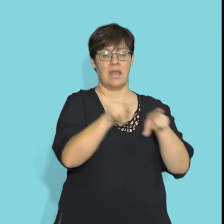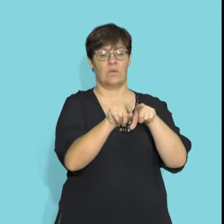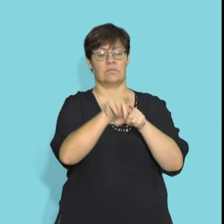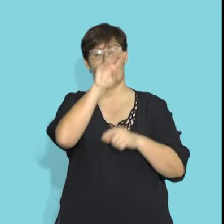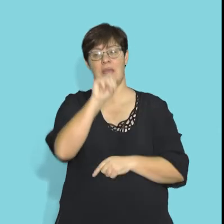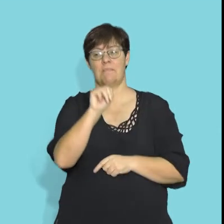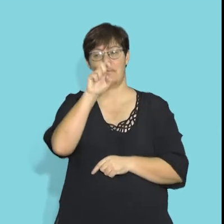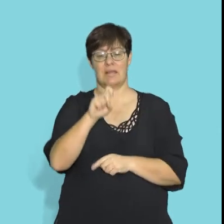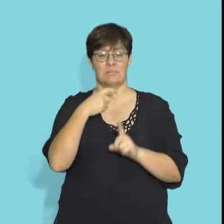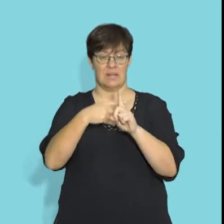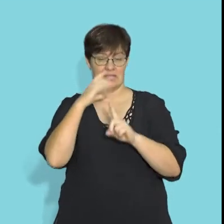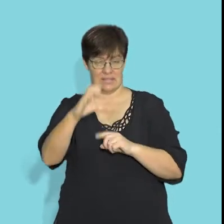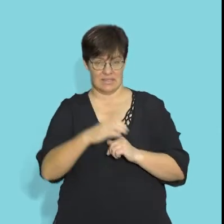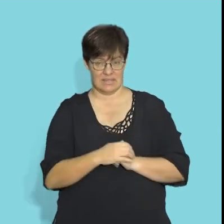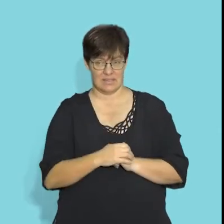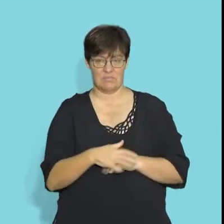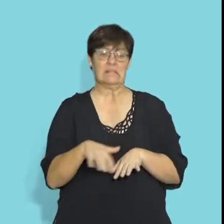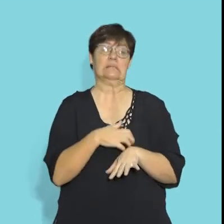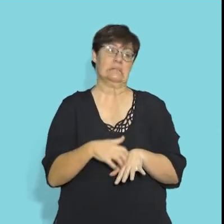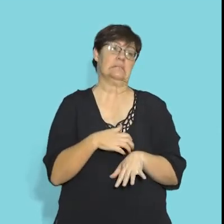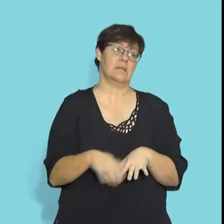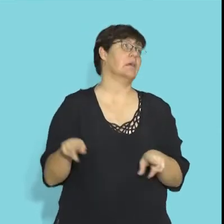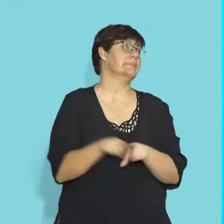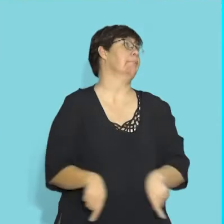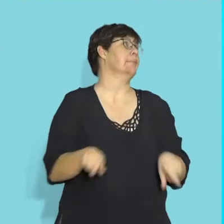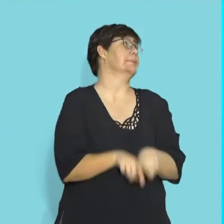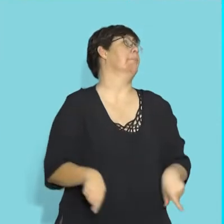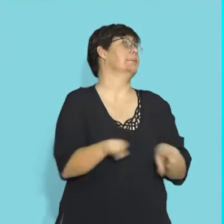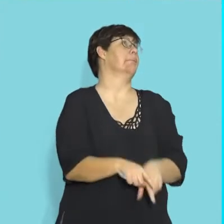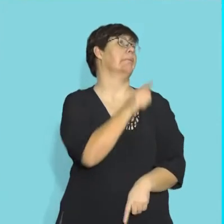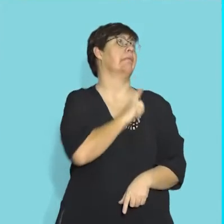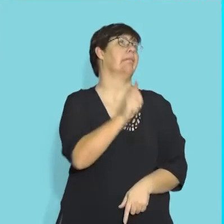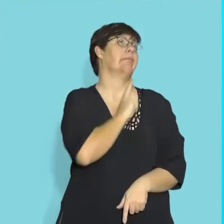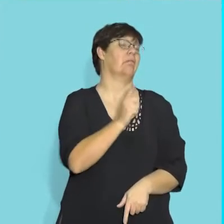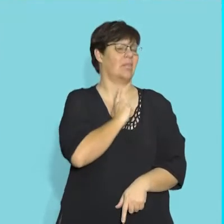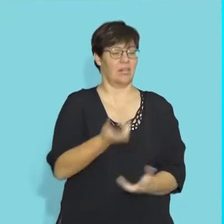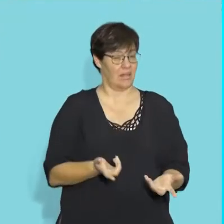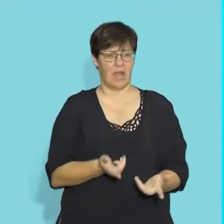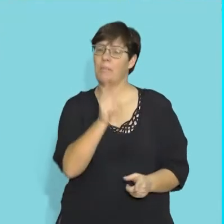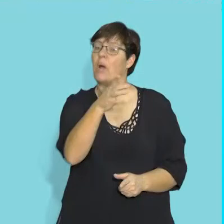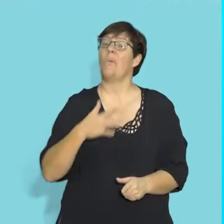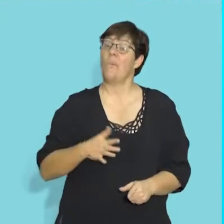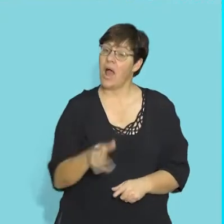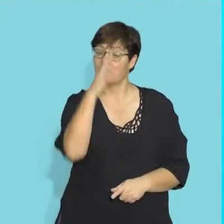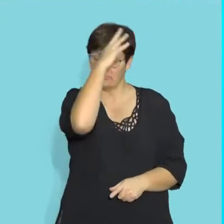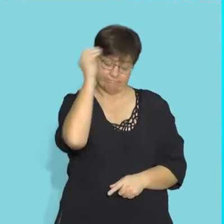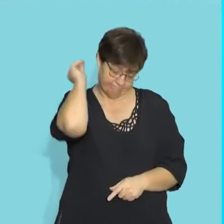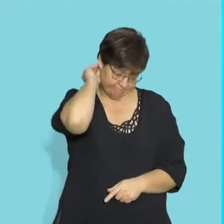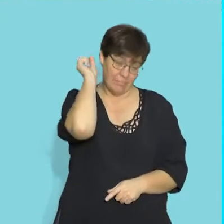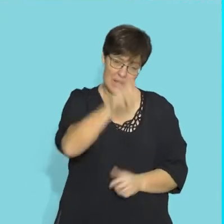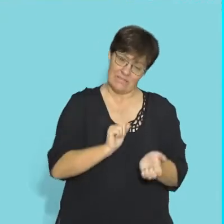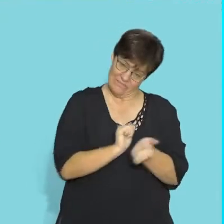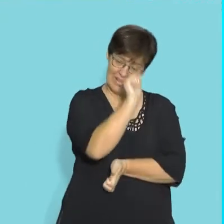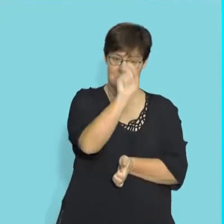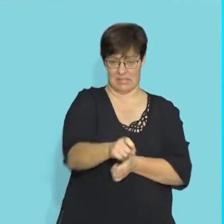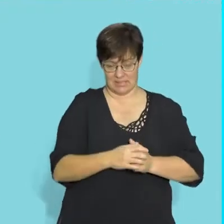multiple times, and it might get a little bit irritating, but I'm going to say this over and over because I want this to be just part